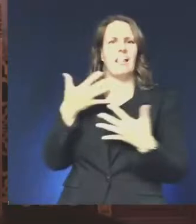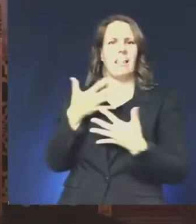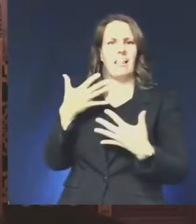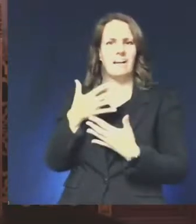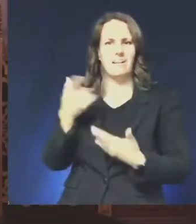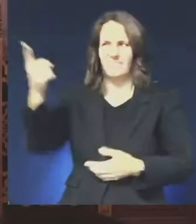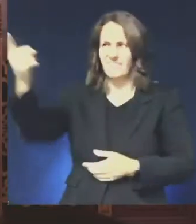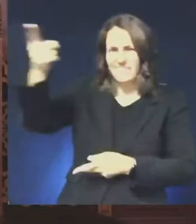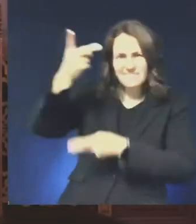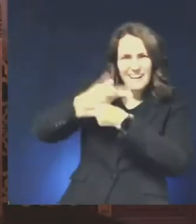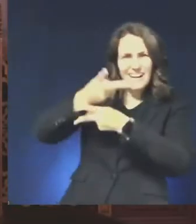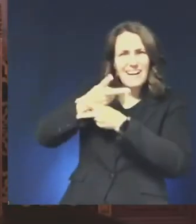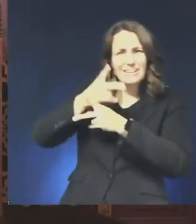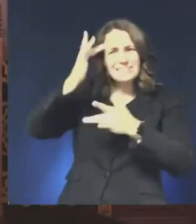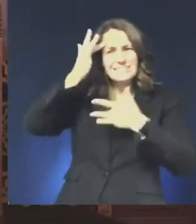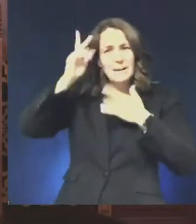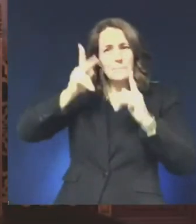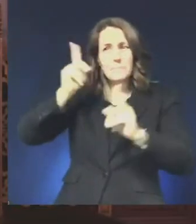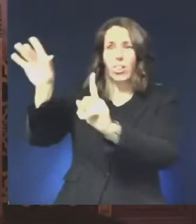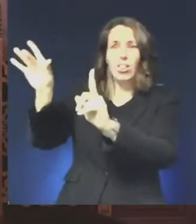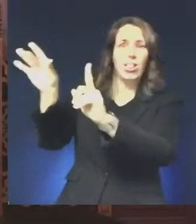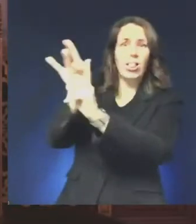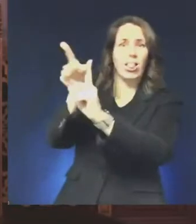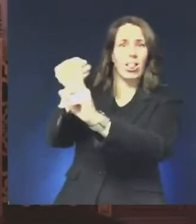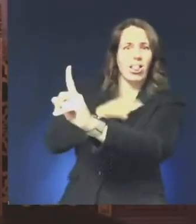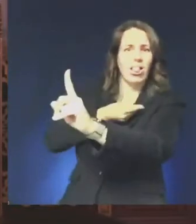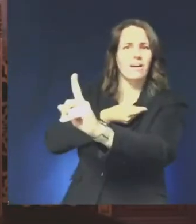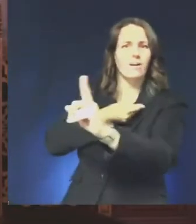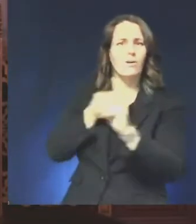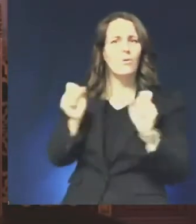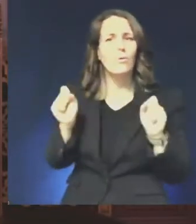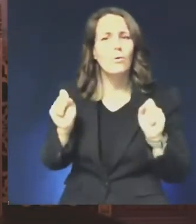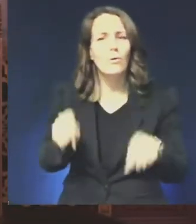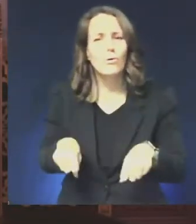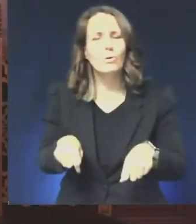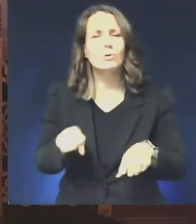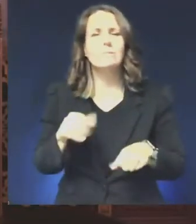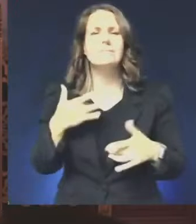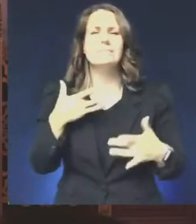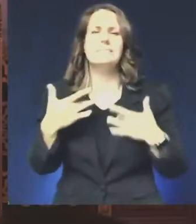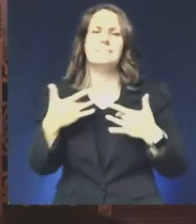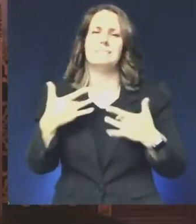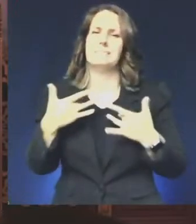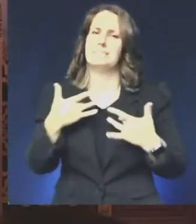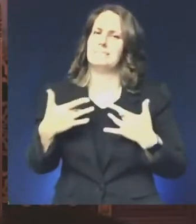existence, can feel safe. And if they decide to